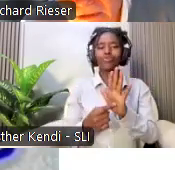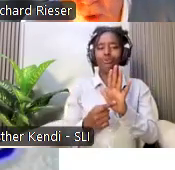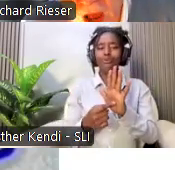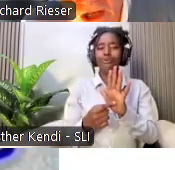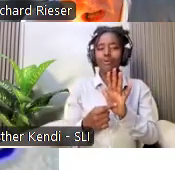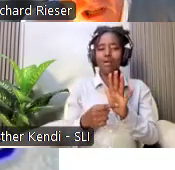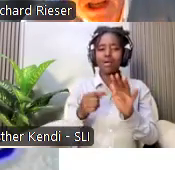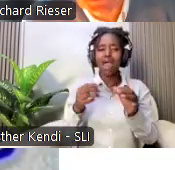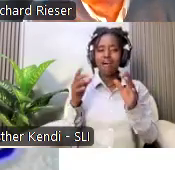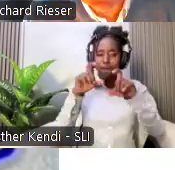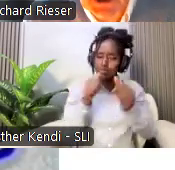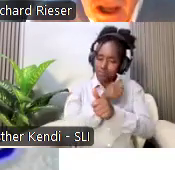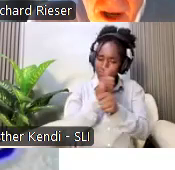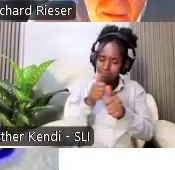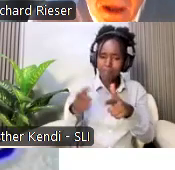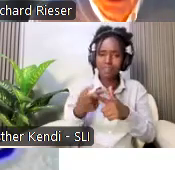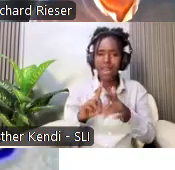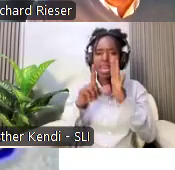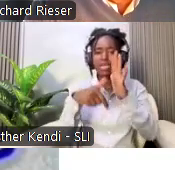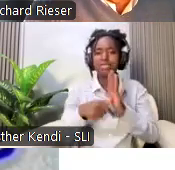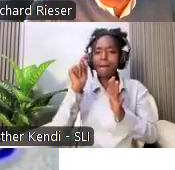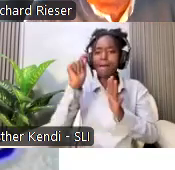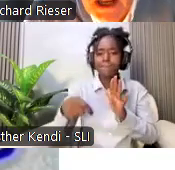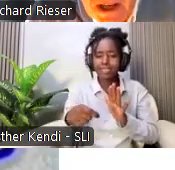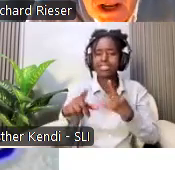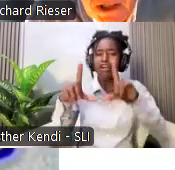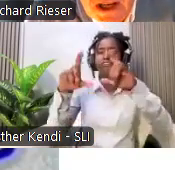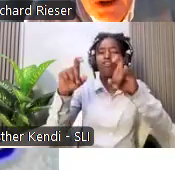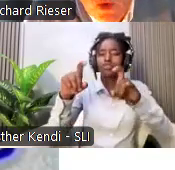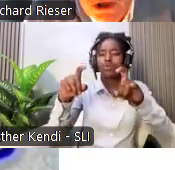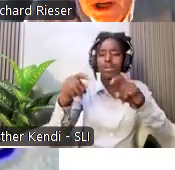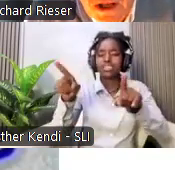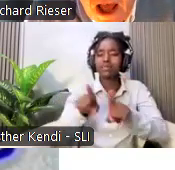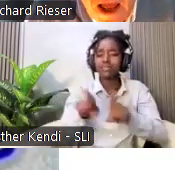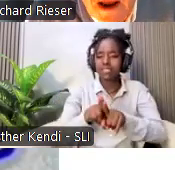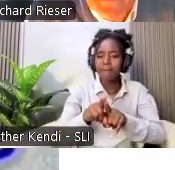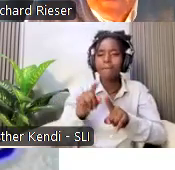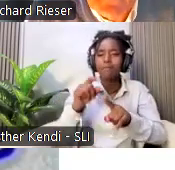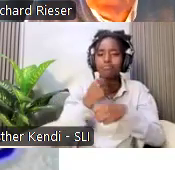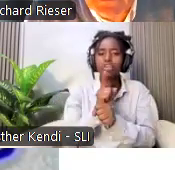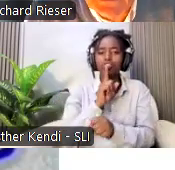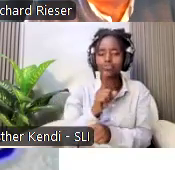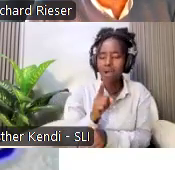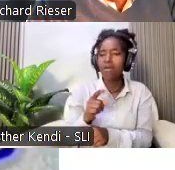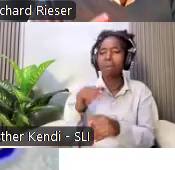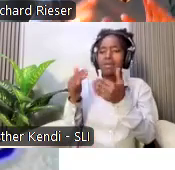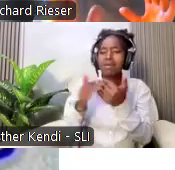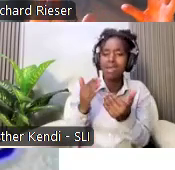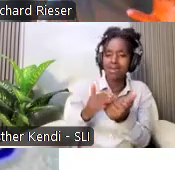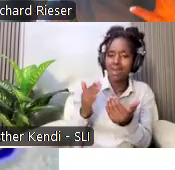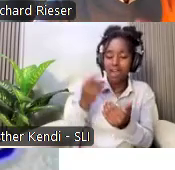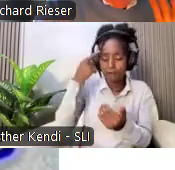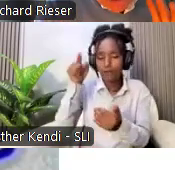probably was well adjusted to just checking her blood sugar levels and injecting insulin and watching her diet. But suddenly it's given